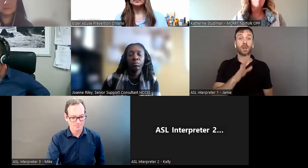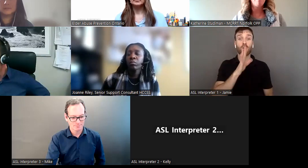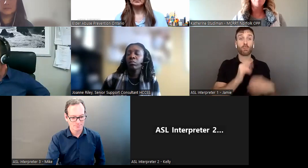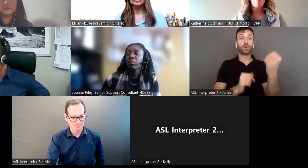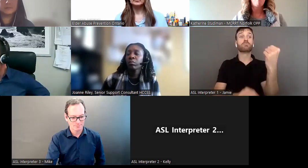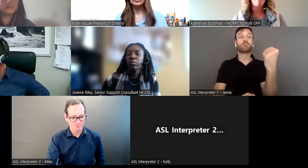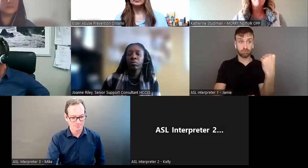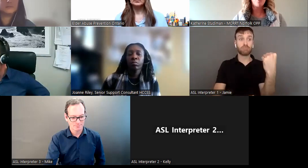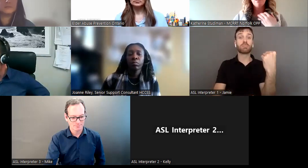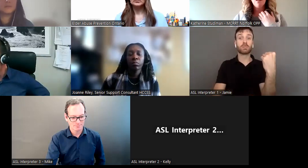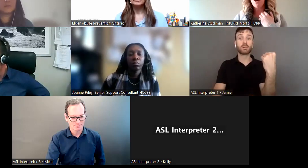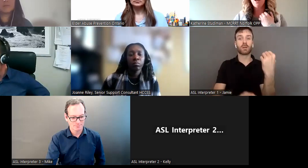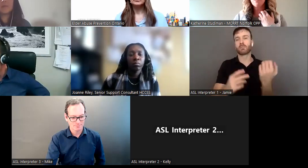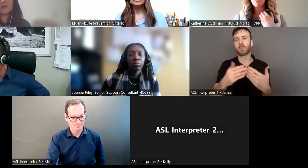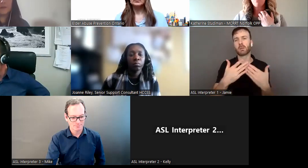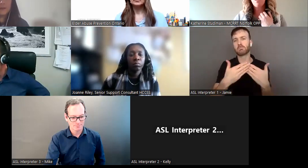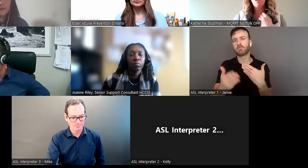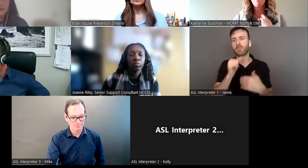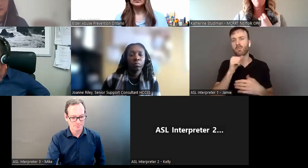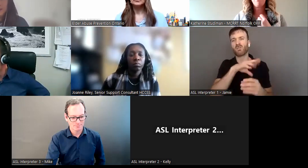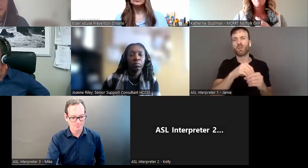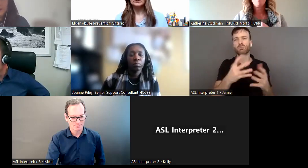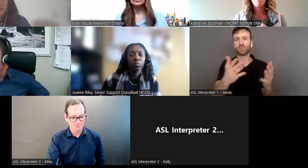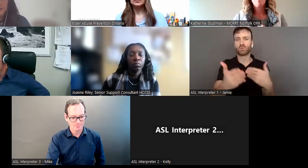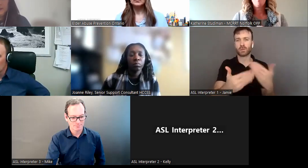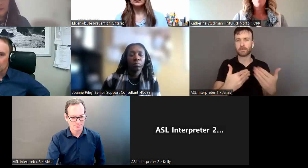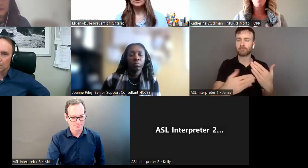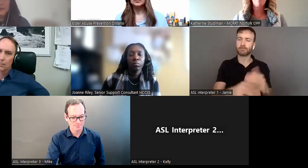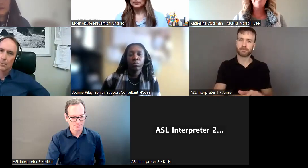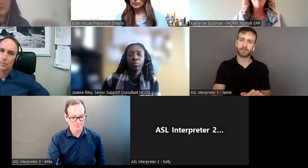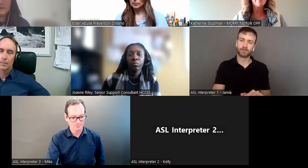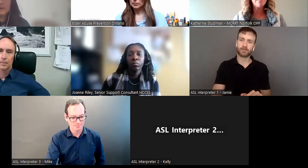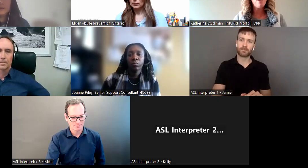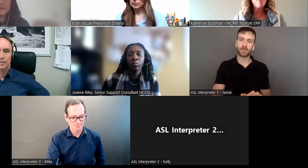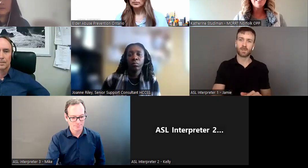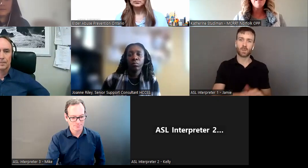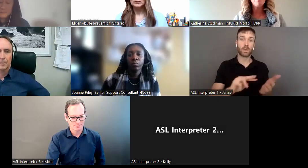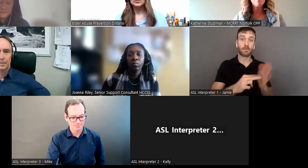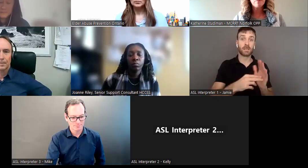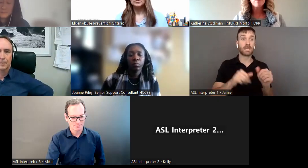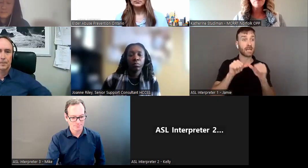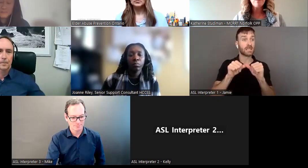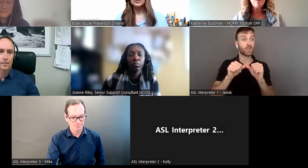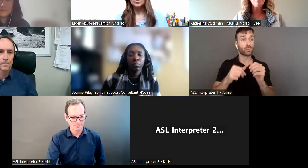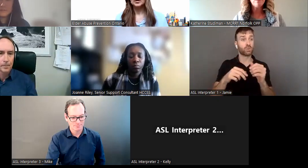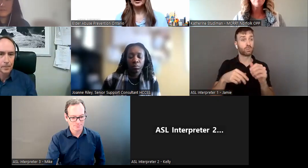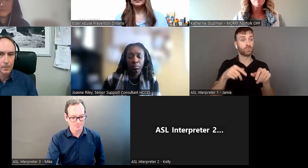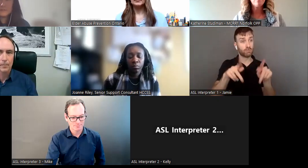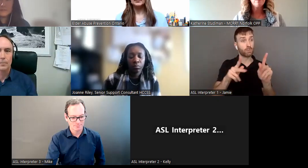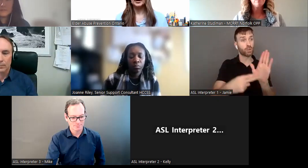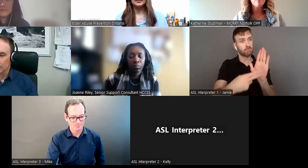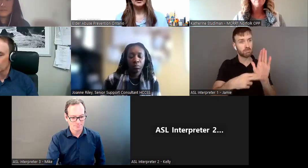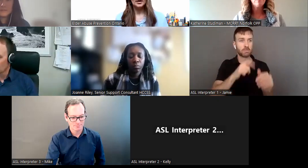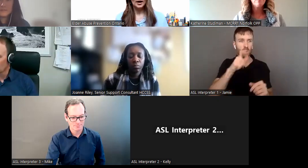not involved all that much longer. So I don't really need the continued consent.